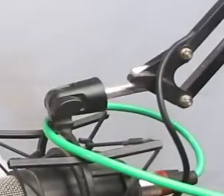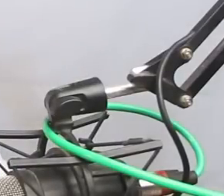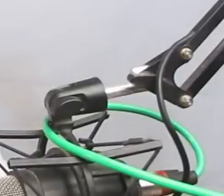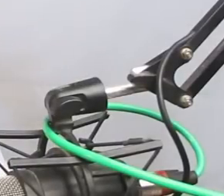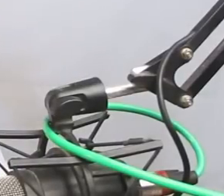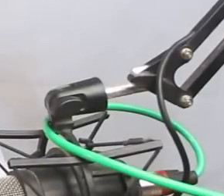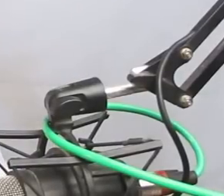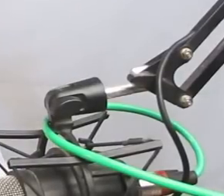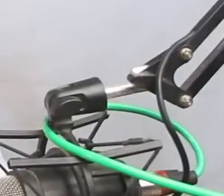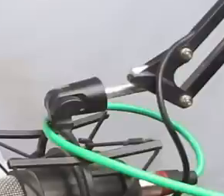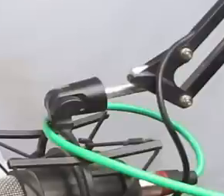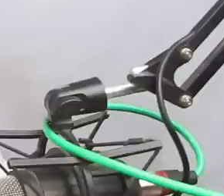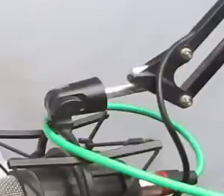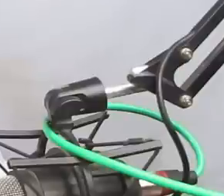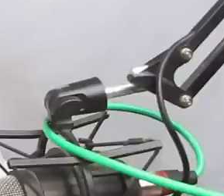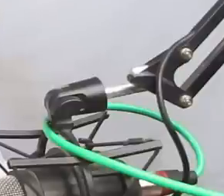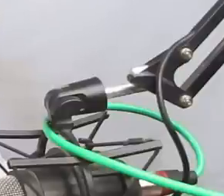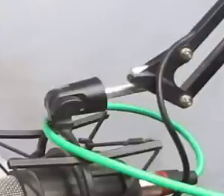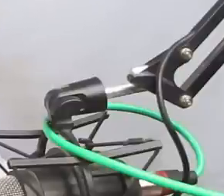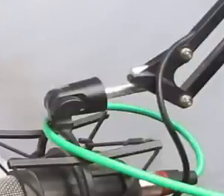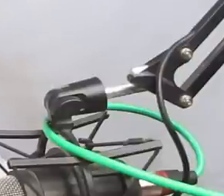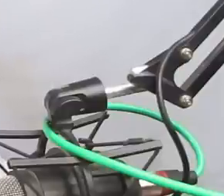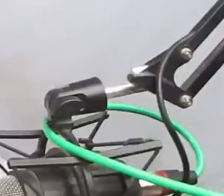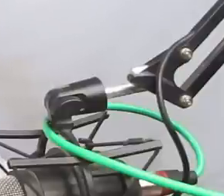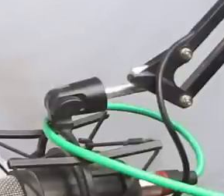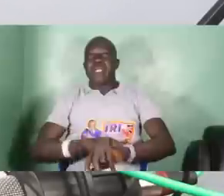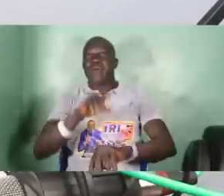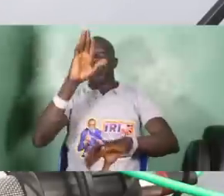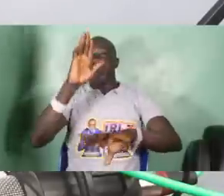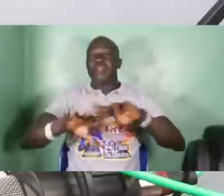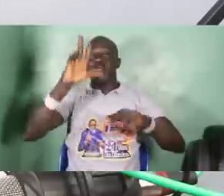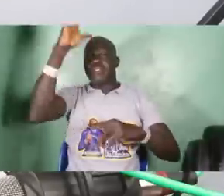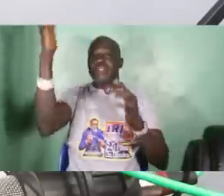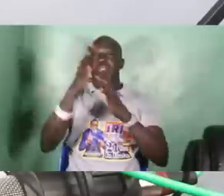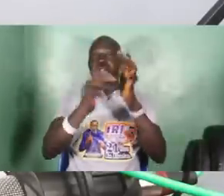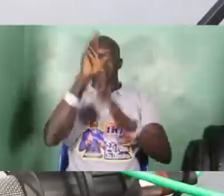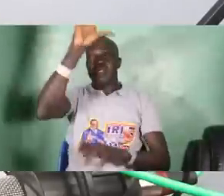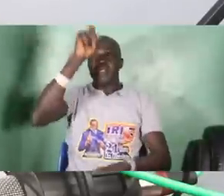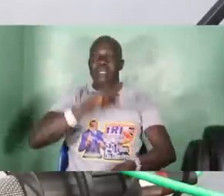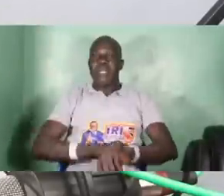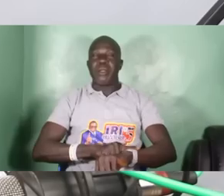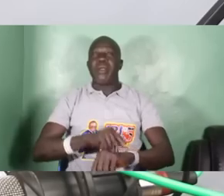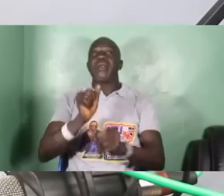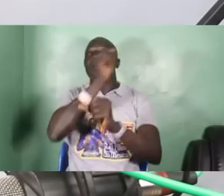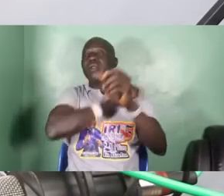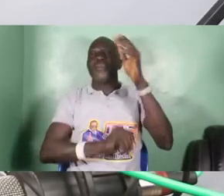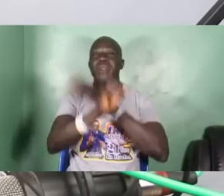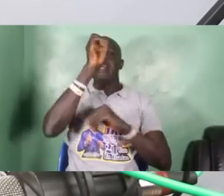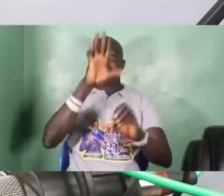Lift up your hands. We are God bless it through it. Jesus. The name of Jesus. God of